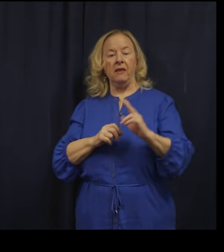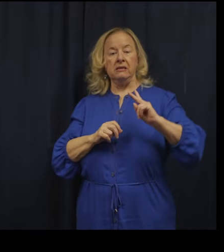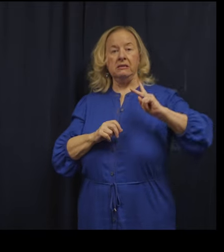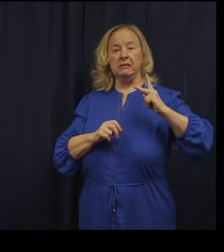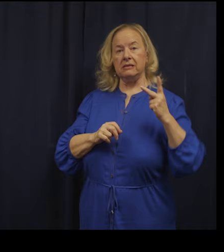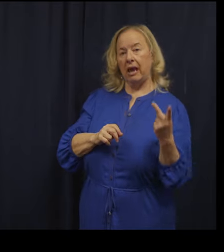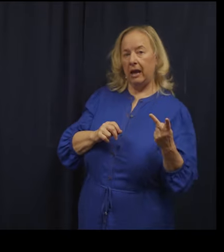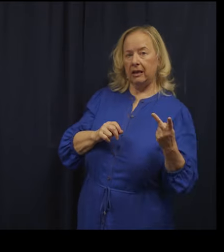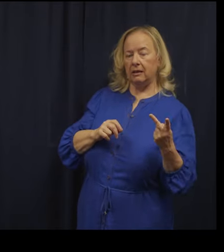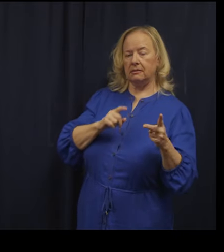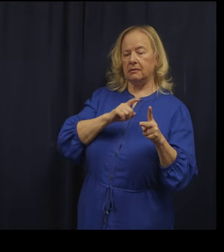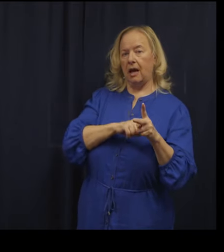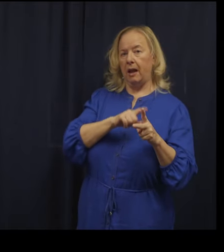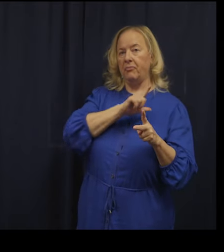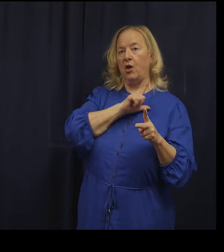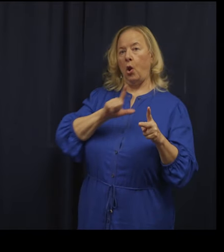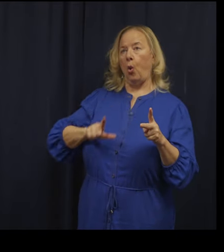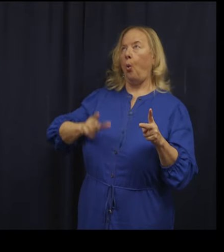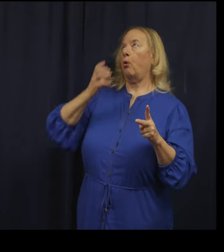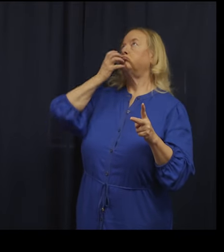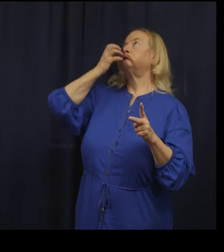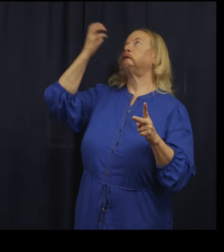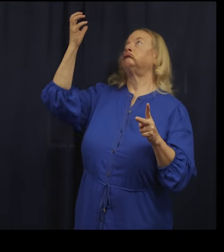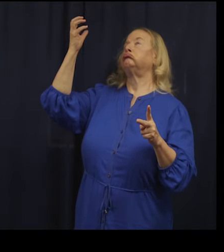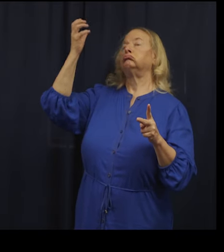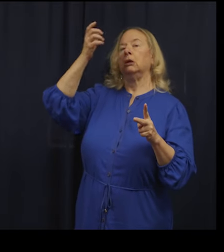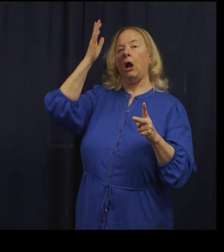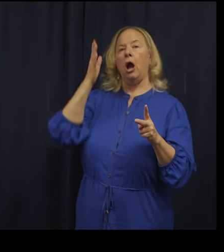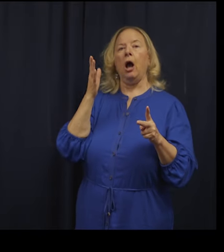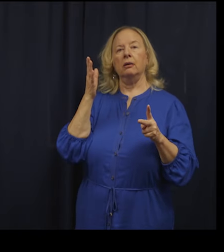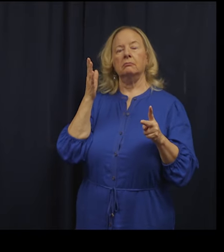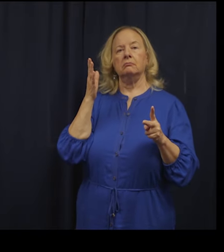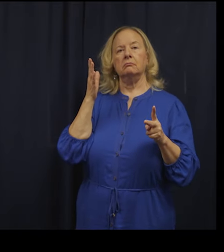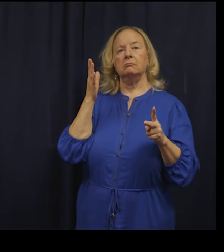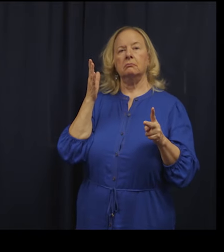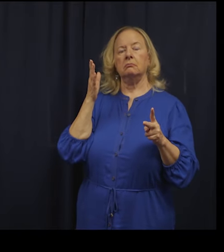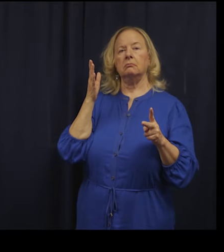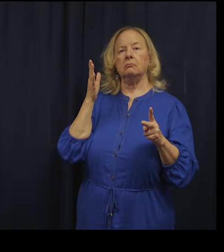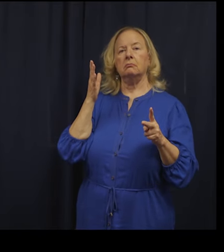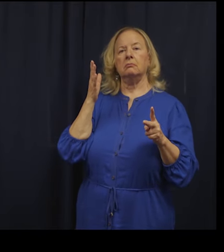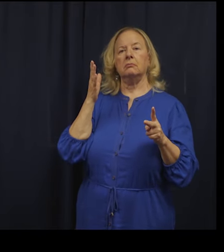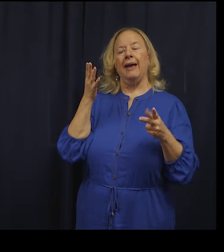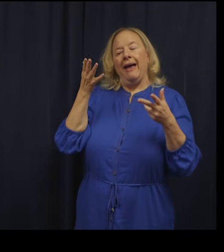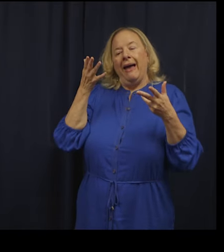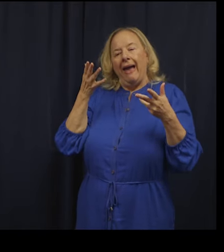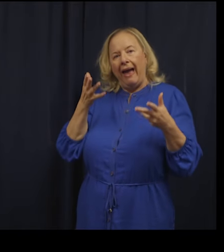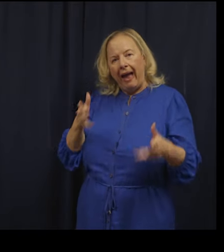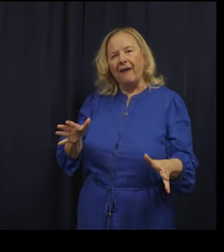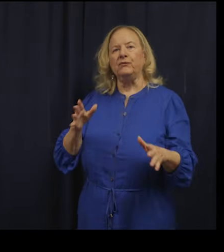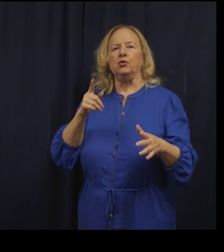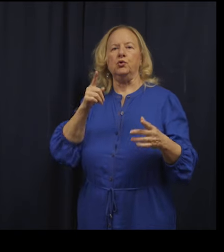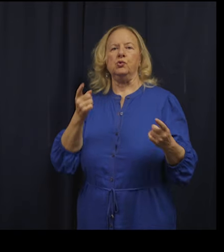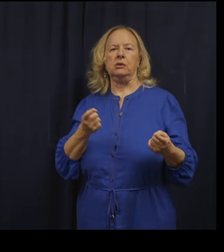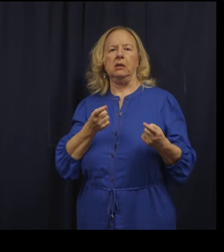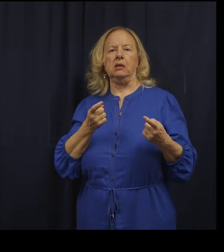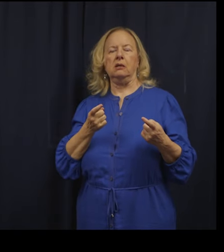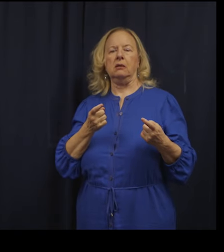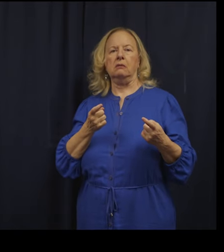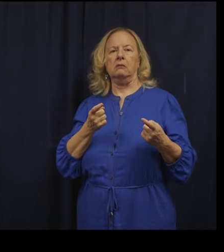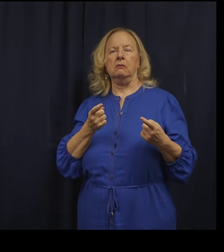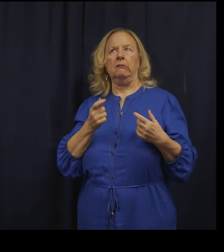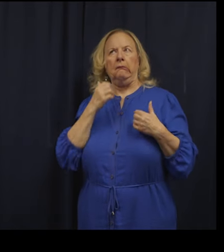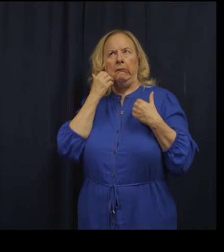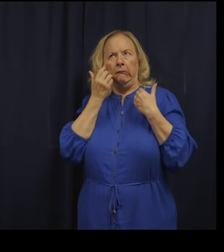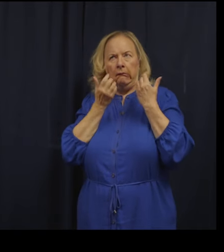second time out, the Lord, and then God, after we have sinned, with all the feelings